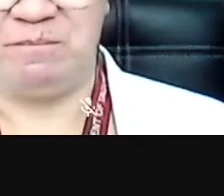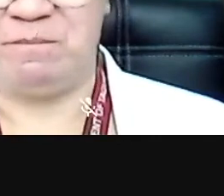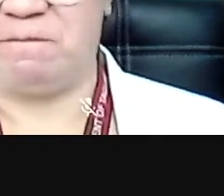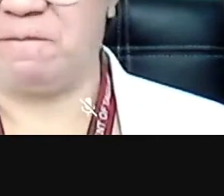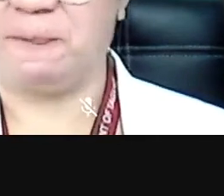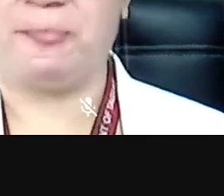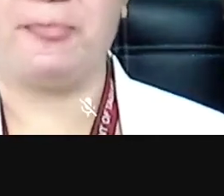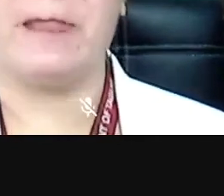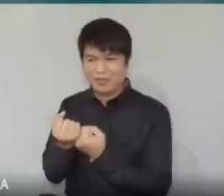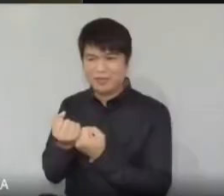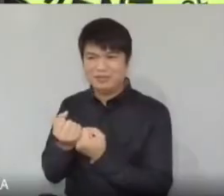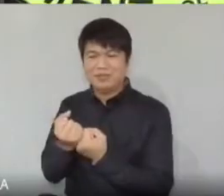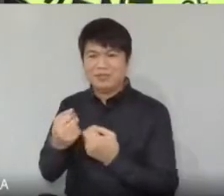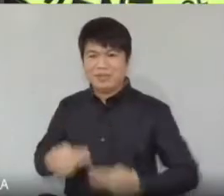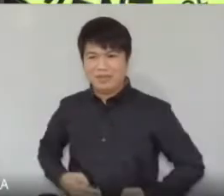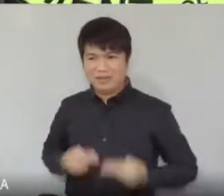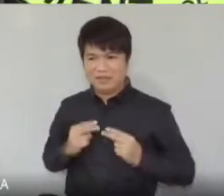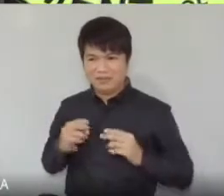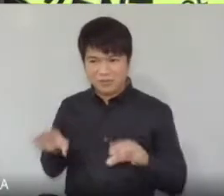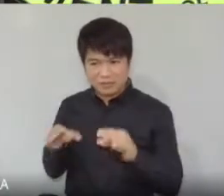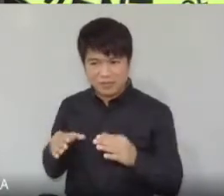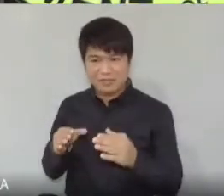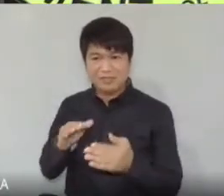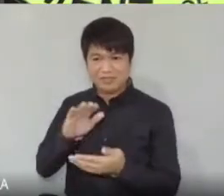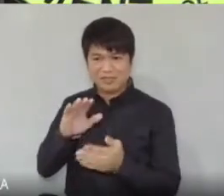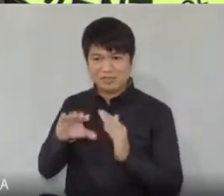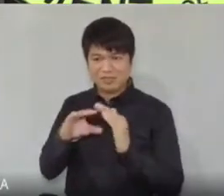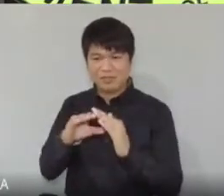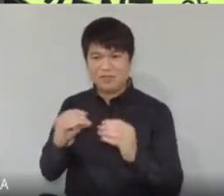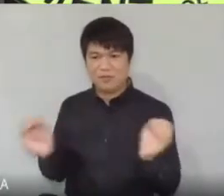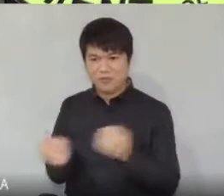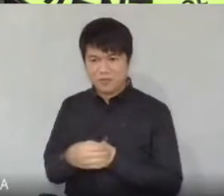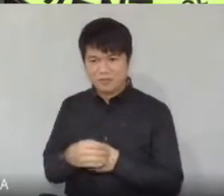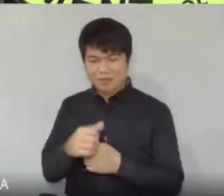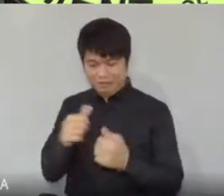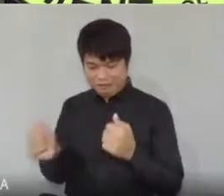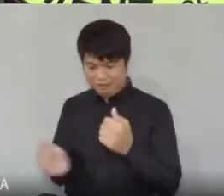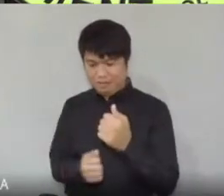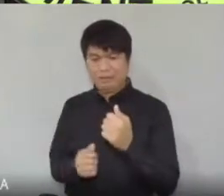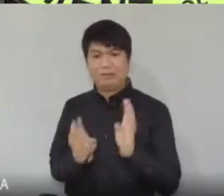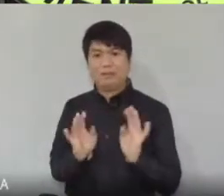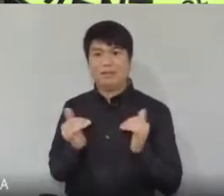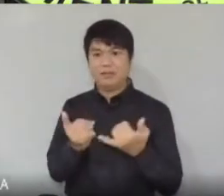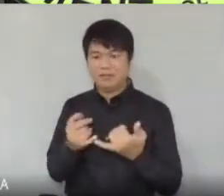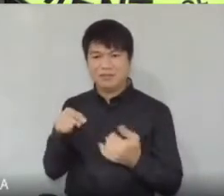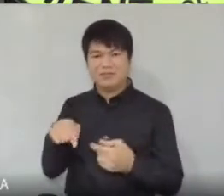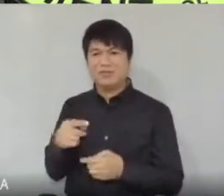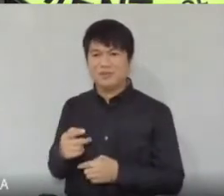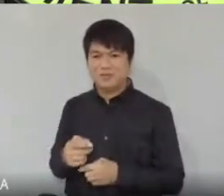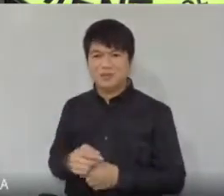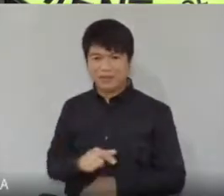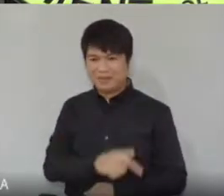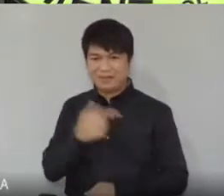a city and urban model, we will now go to another telehealth best practice from the